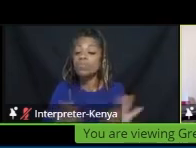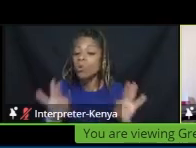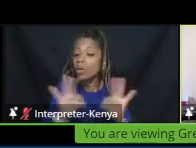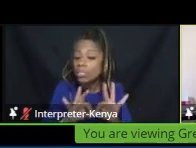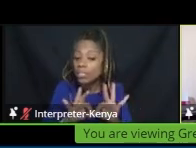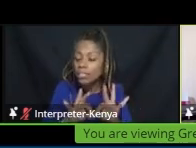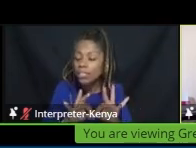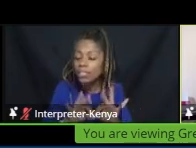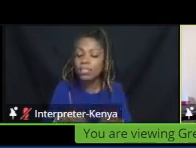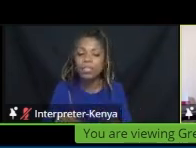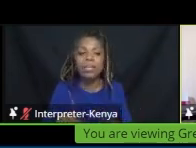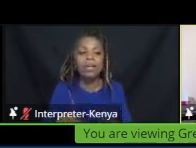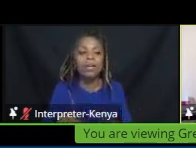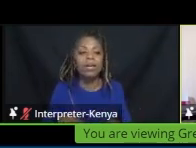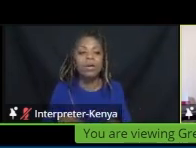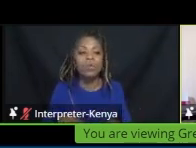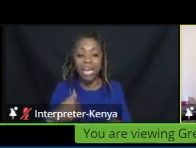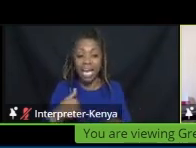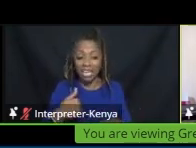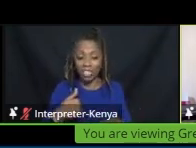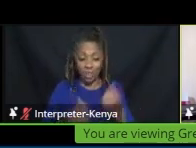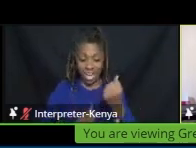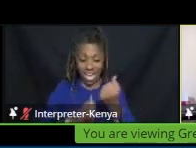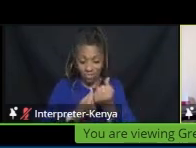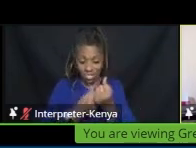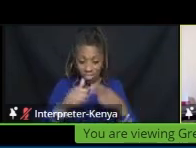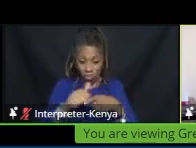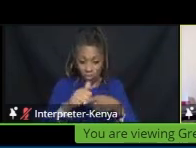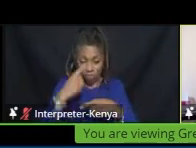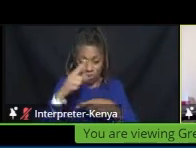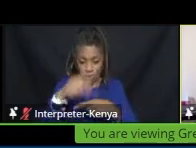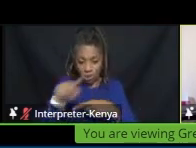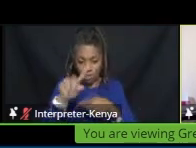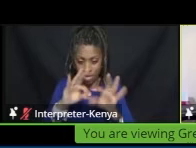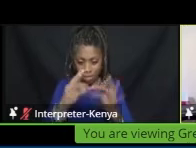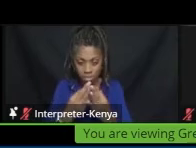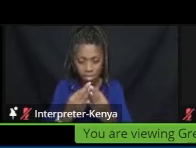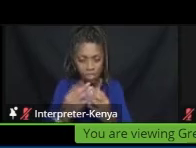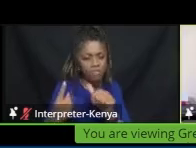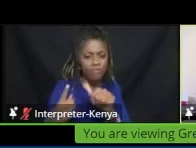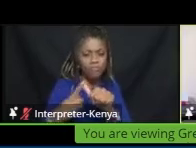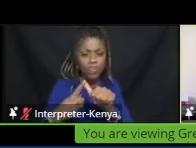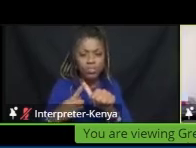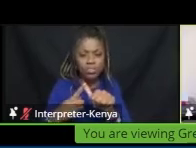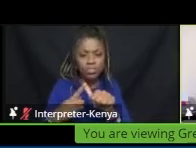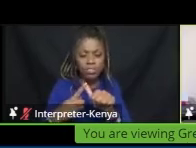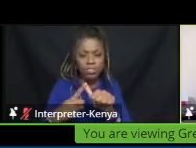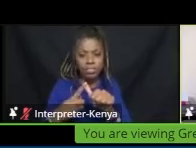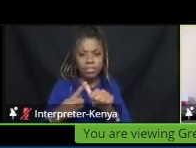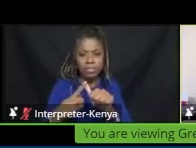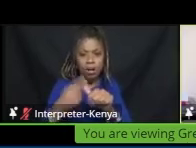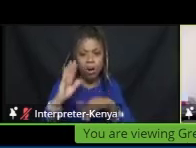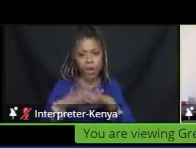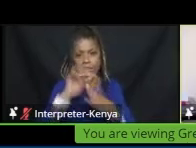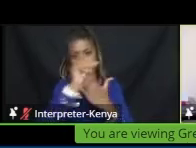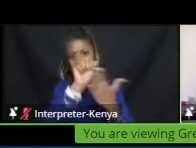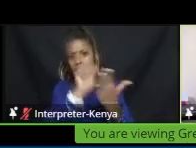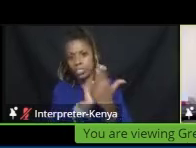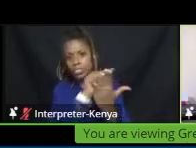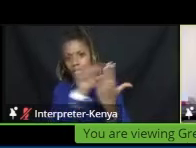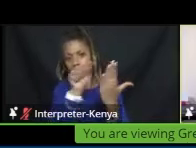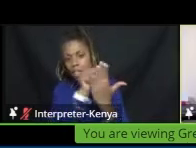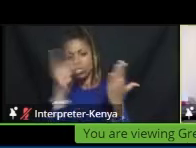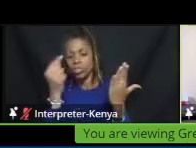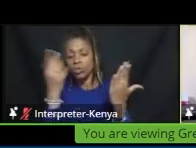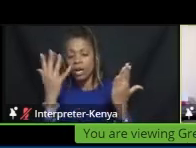do advocacy trainings with families, the first thing I tell them is, share your story. Right? Because everyone has one. When you advocate